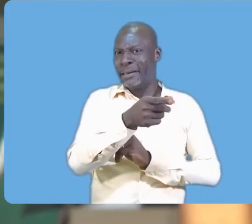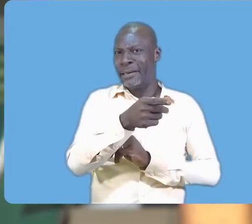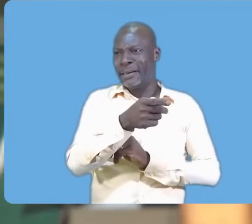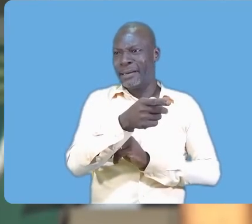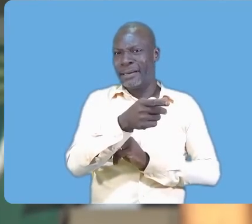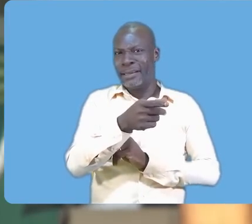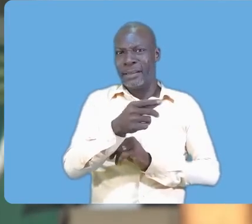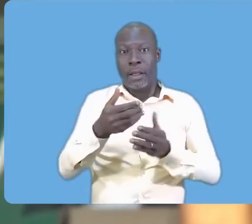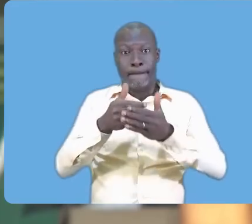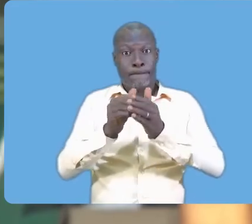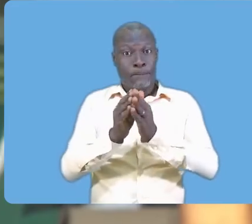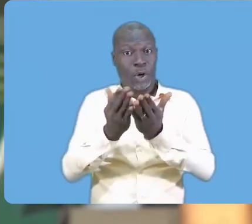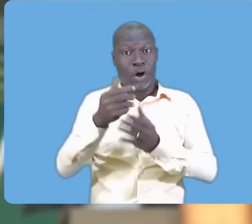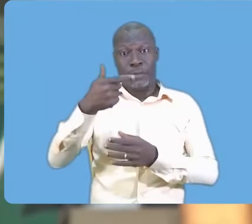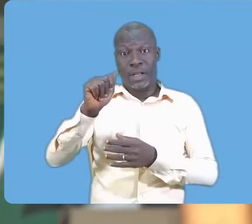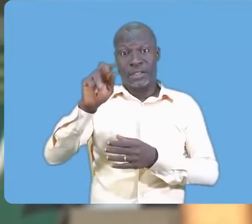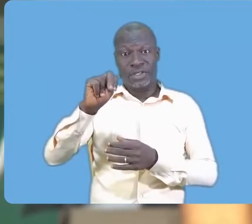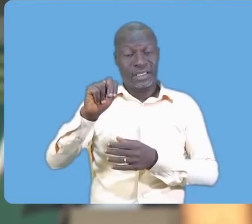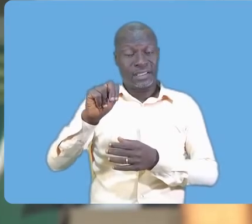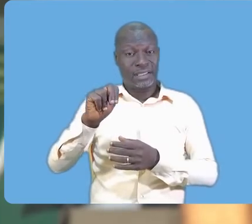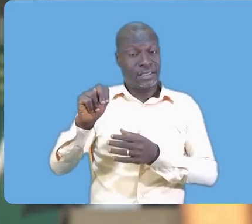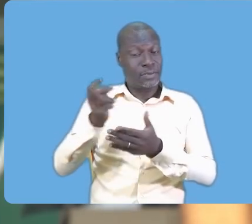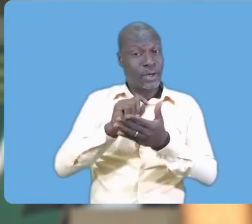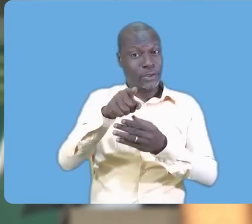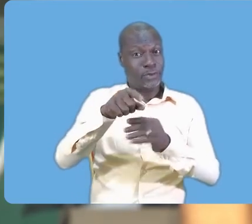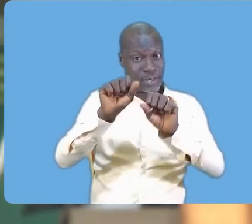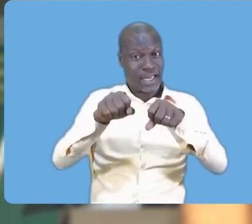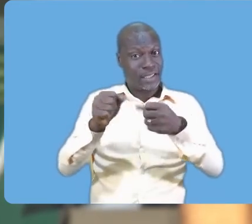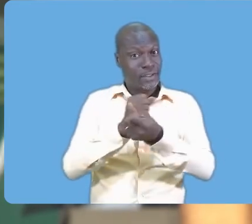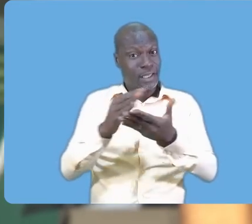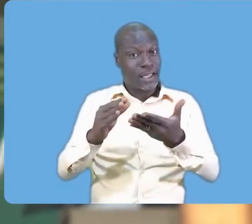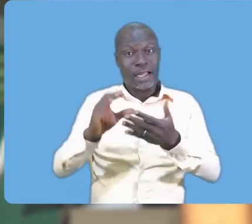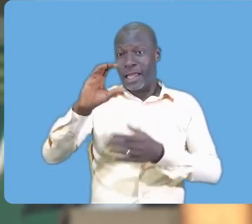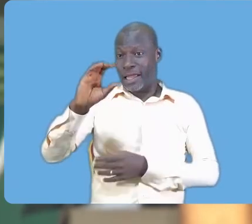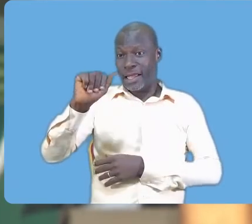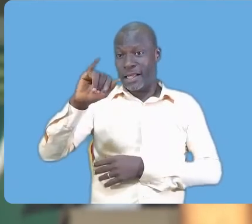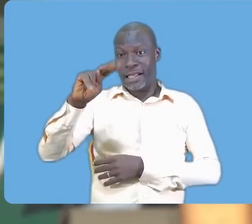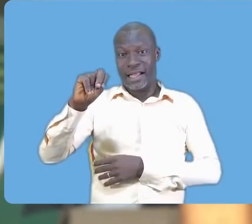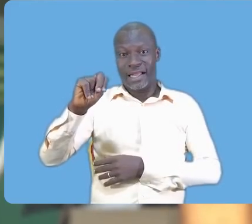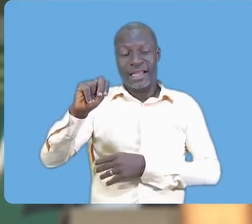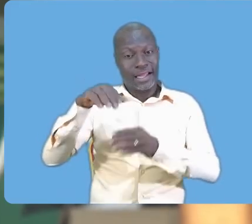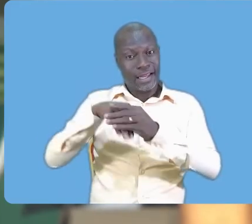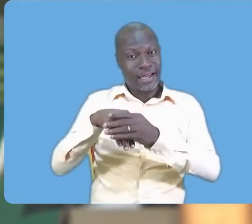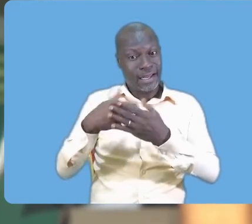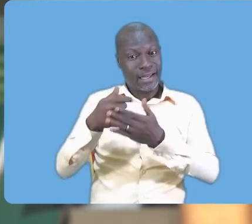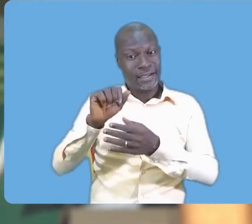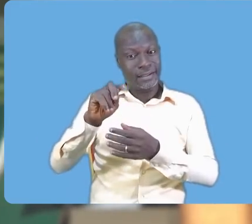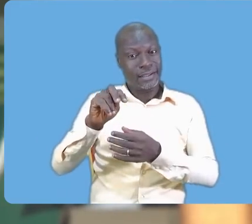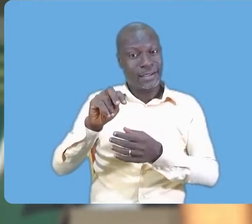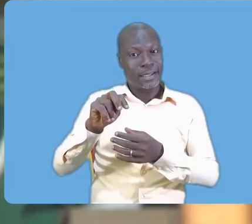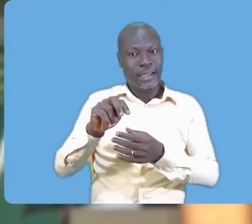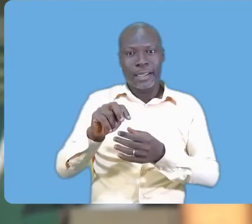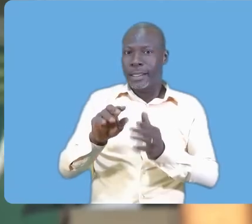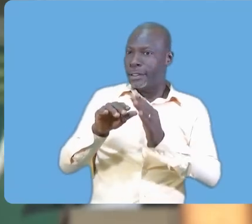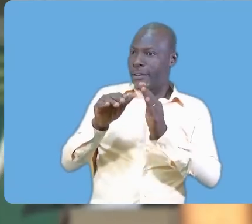The book of Genesis, you try 3,500 years in ye. You could to Cain any Abel was somewhere the book of Hebrews. Sa